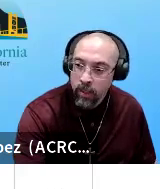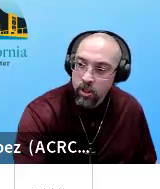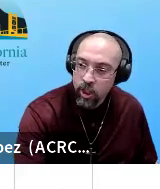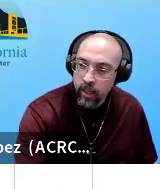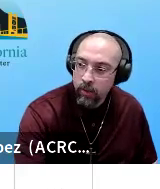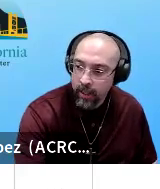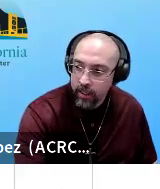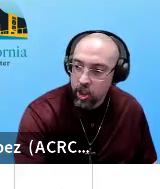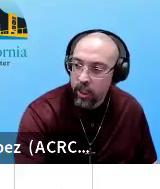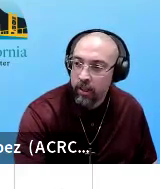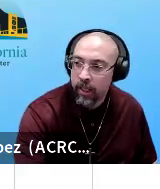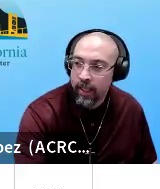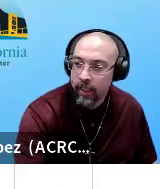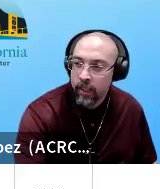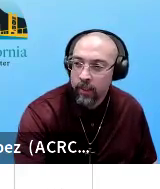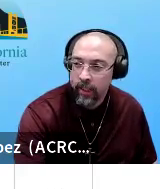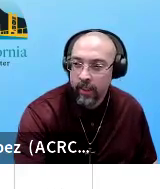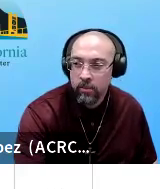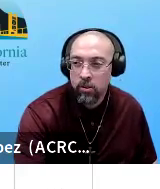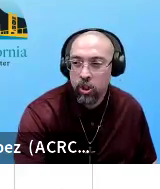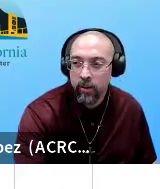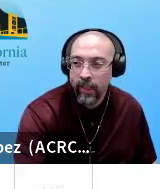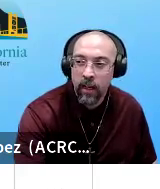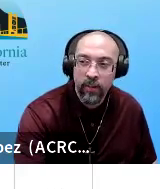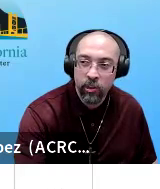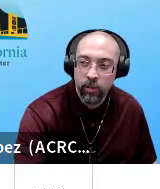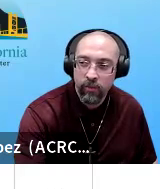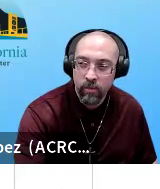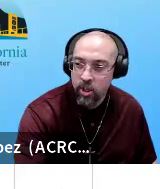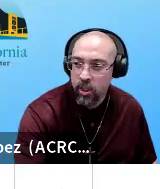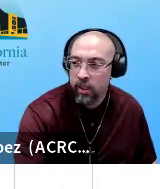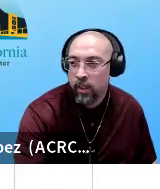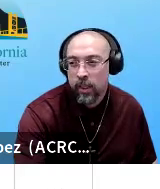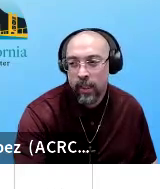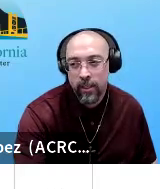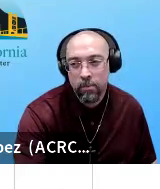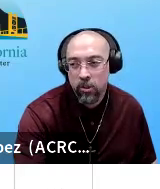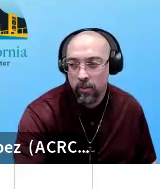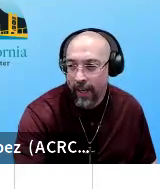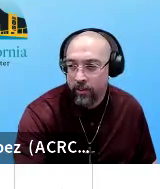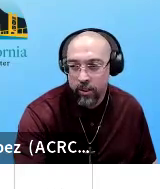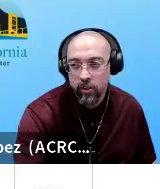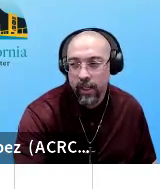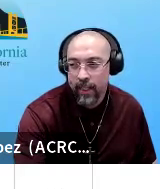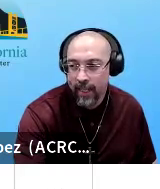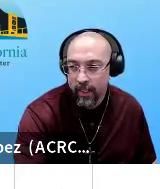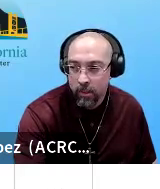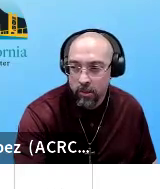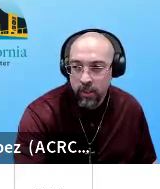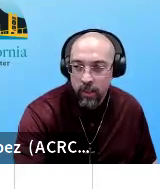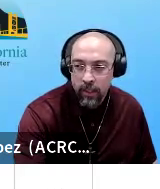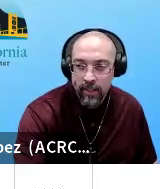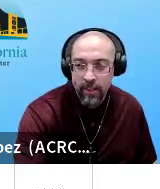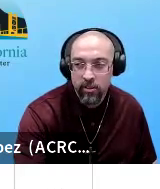about what to share and what not to share online when it comes to sharing confidential information, your personal address, your